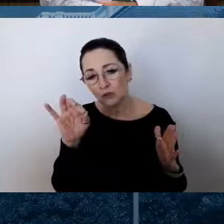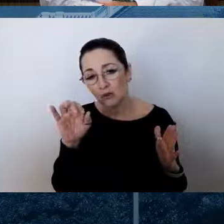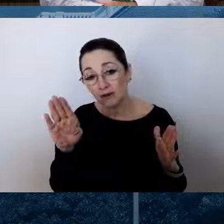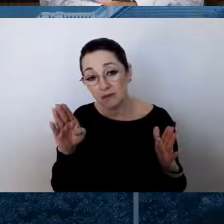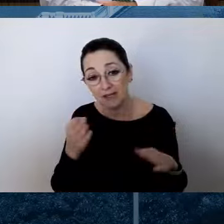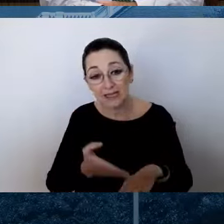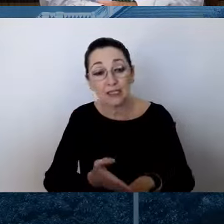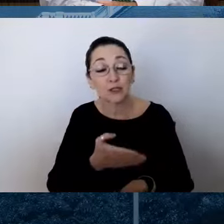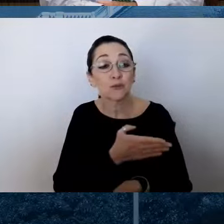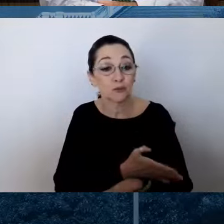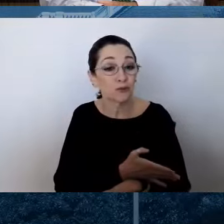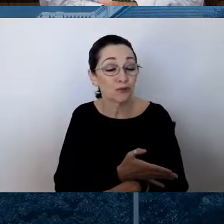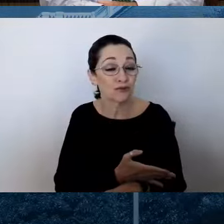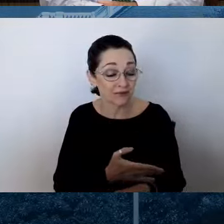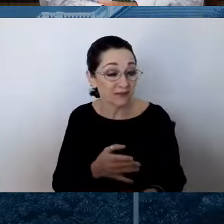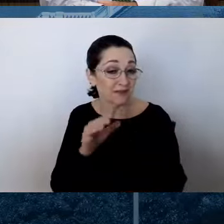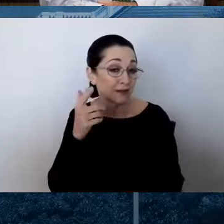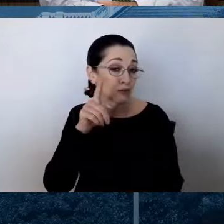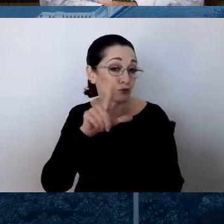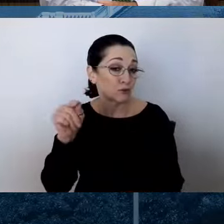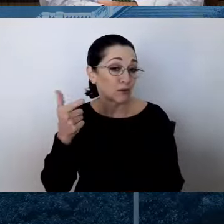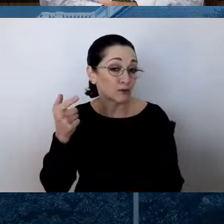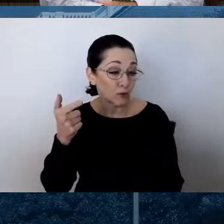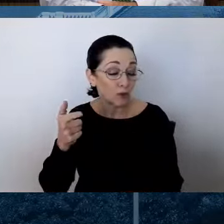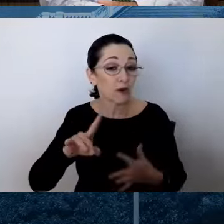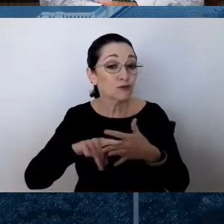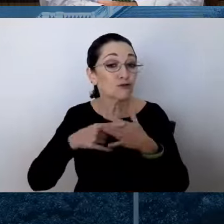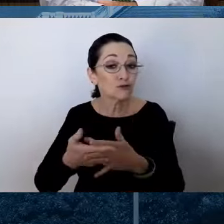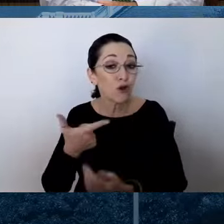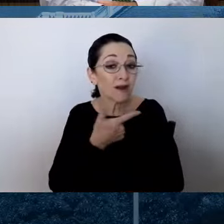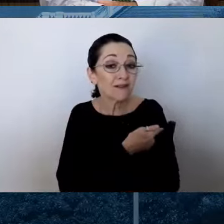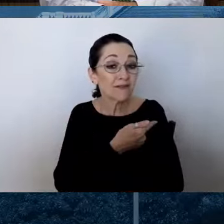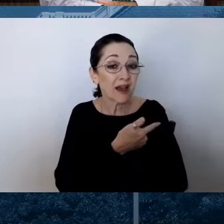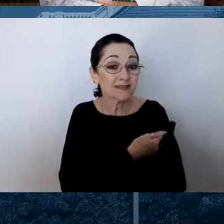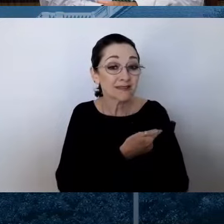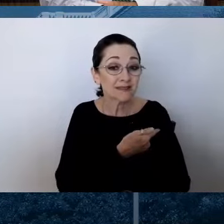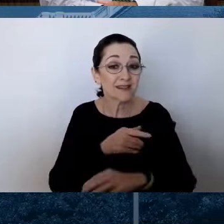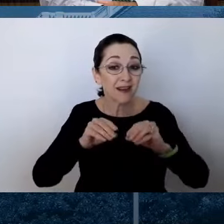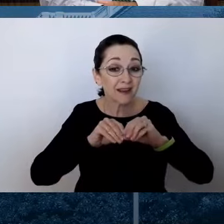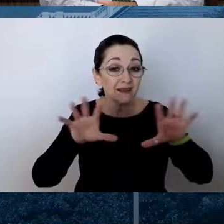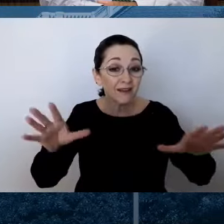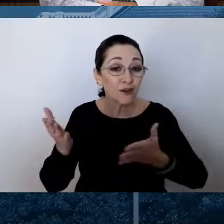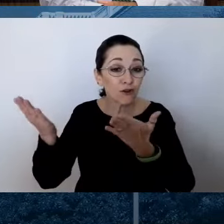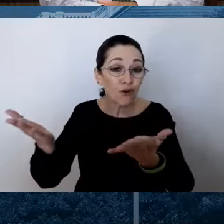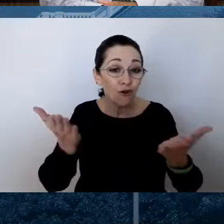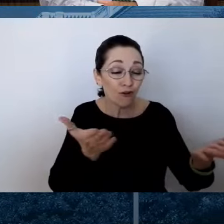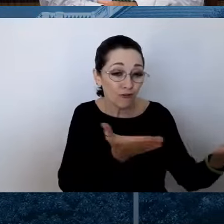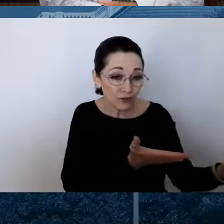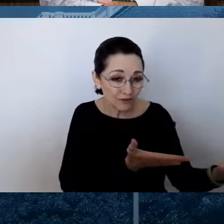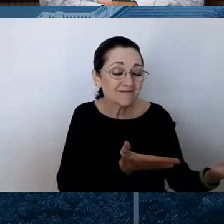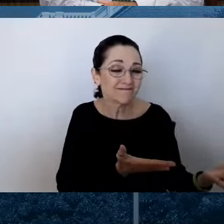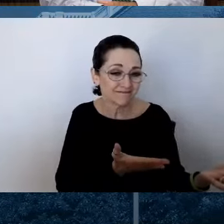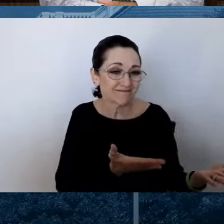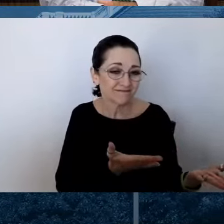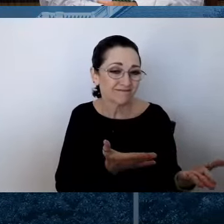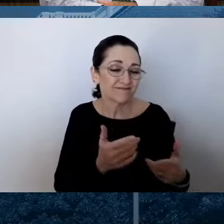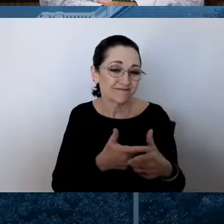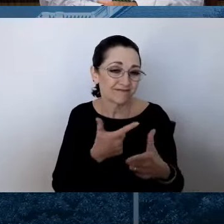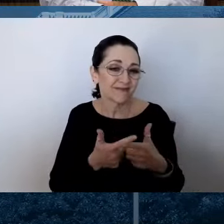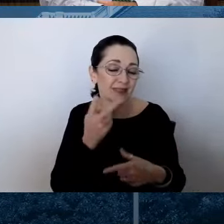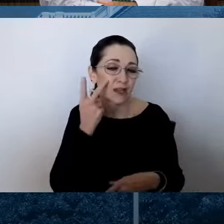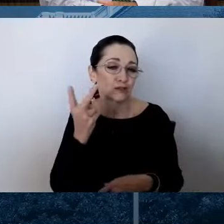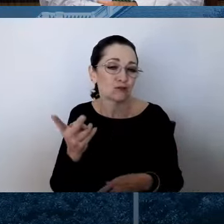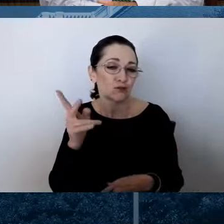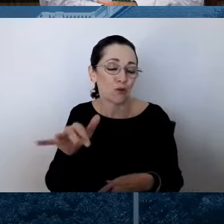started vaccinating Delawareans. And so a very different circumstance with that peak in January a